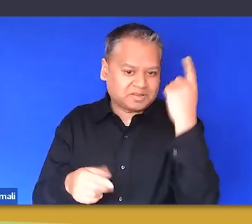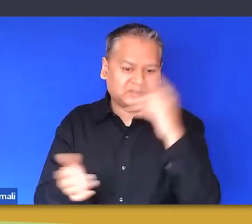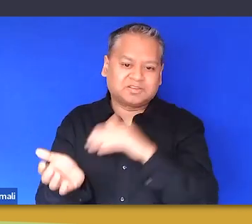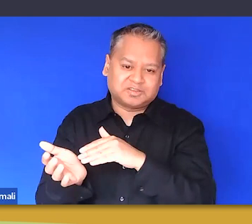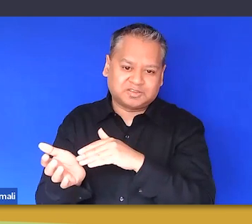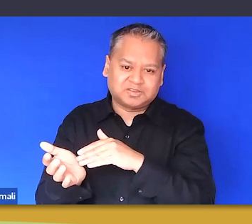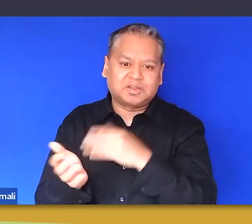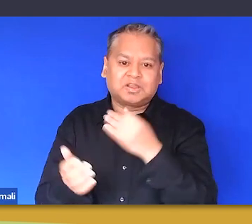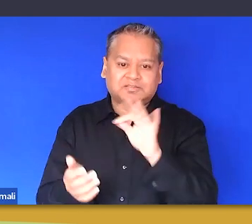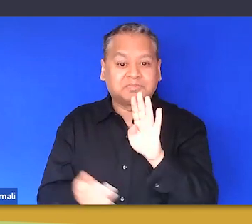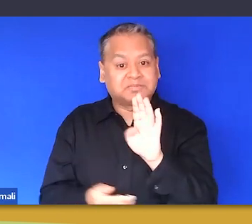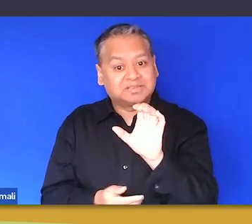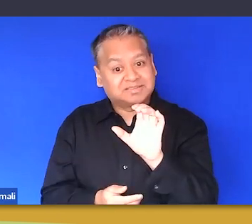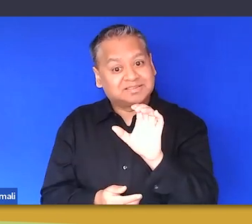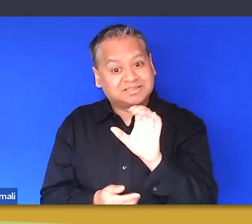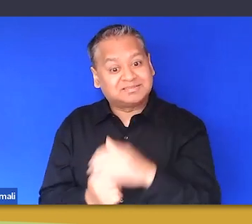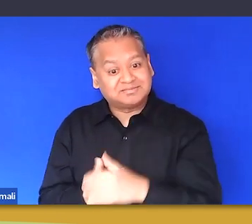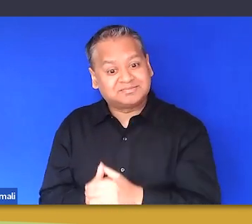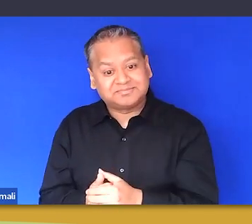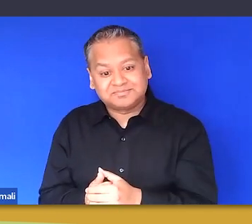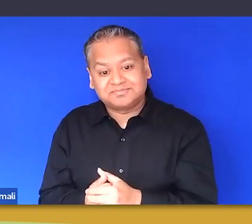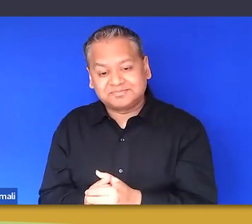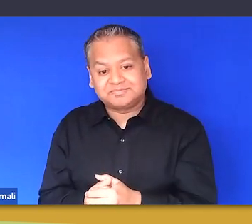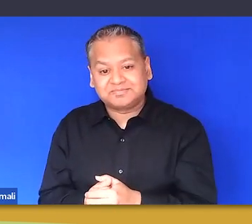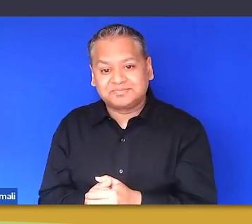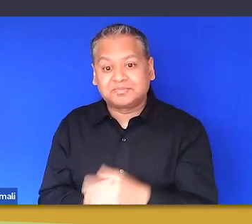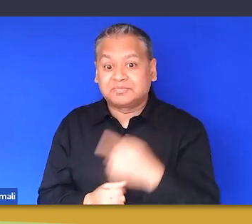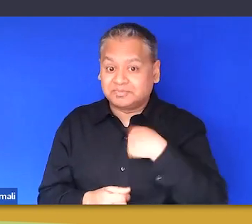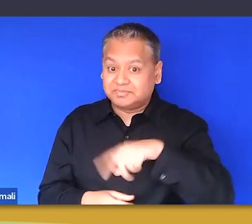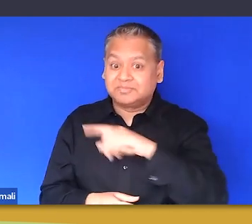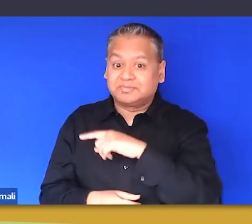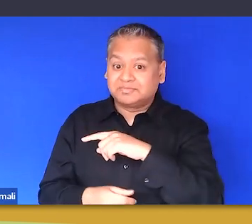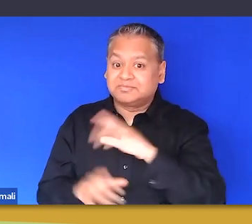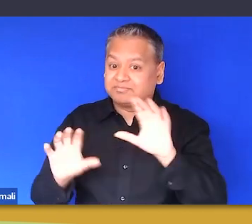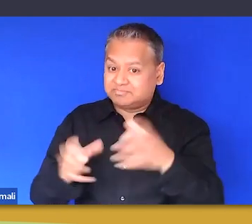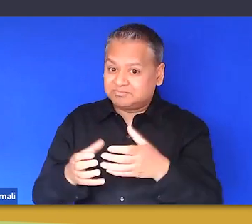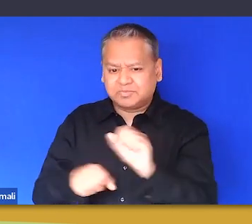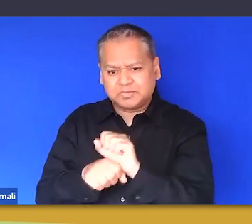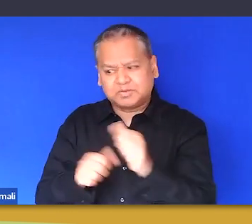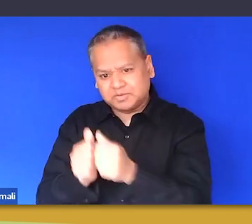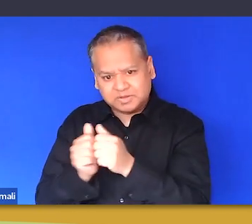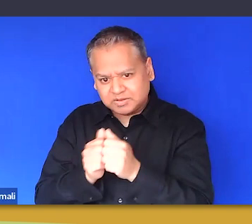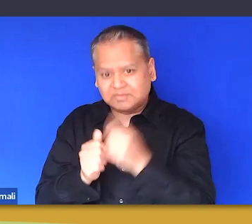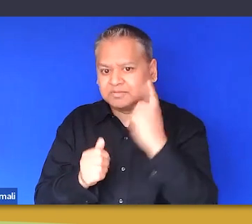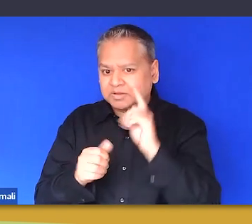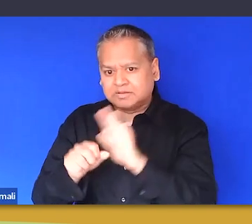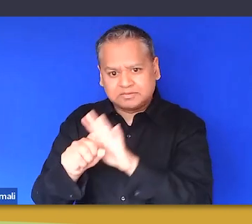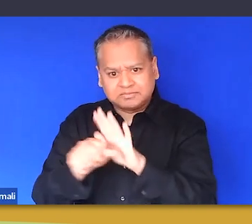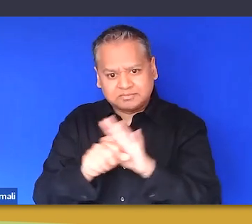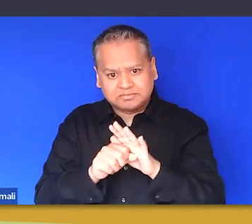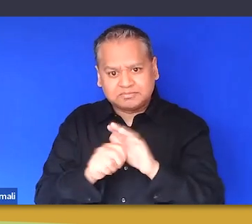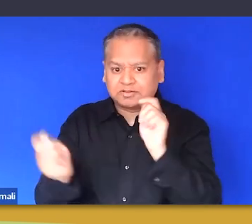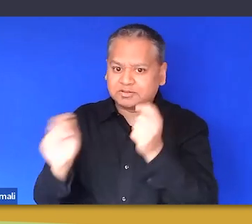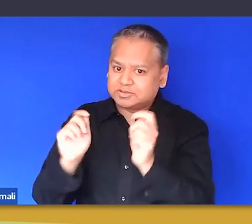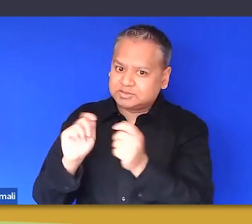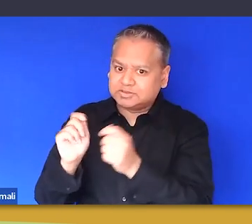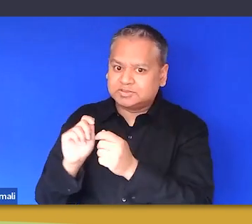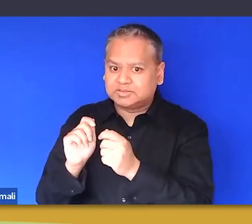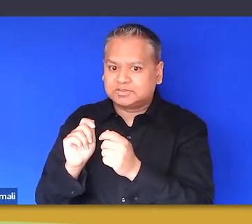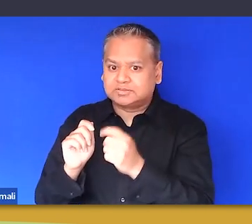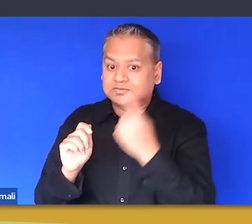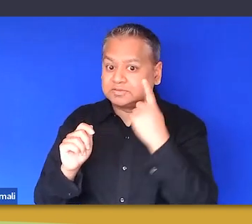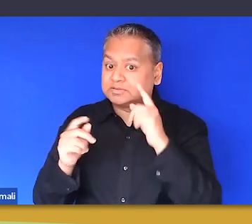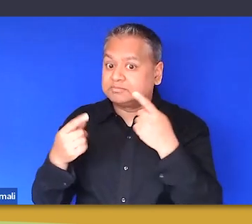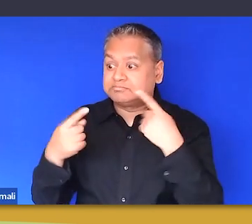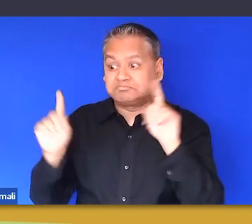been able to bring structural changes in BC's medical training and healthcare system within a short time. And I also